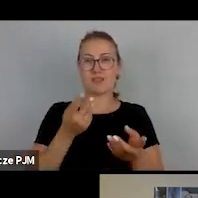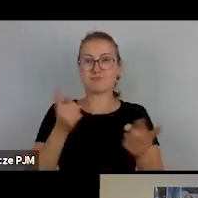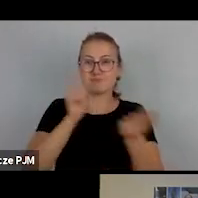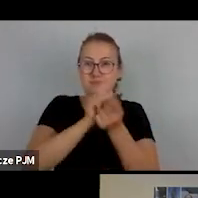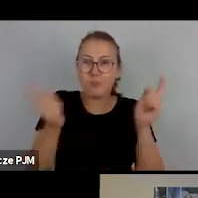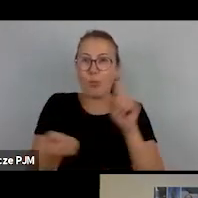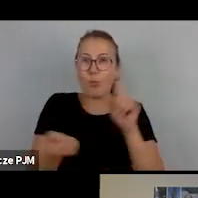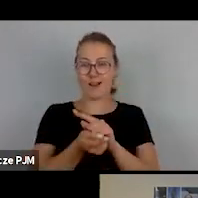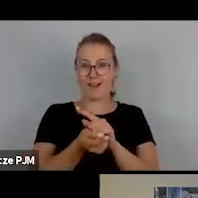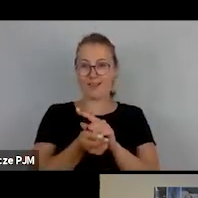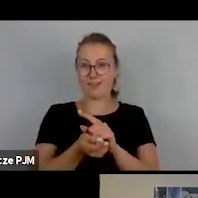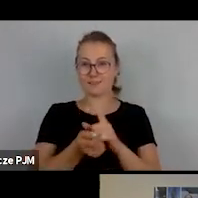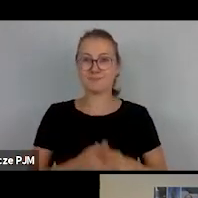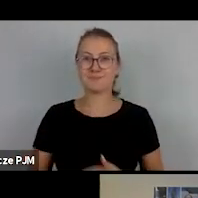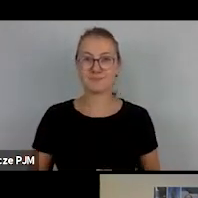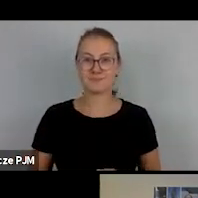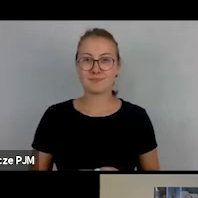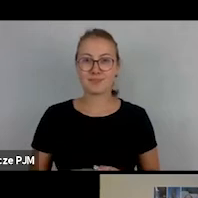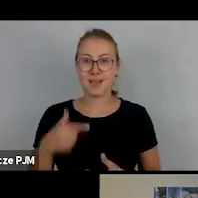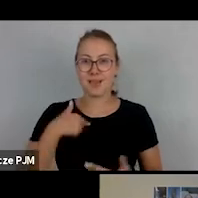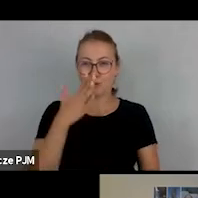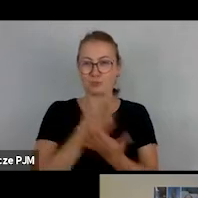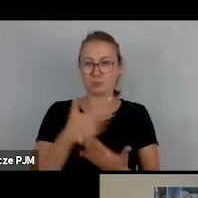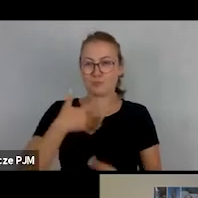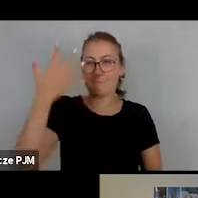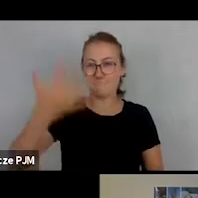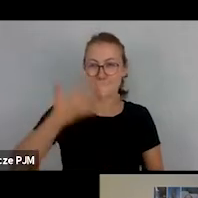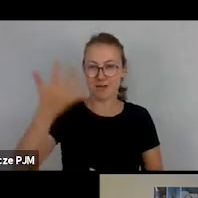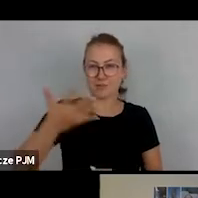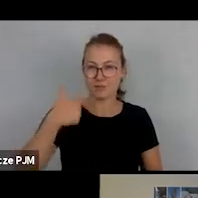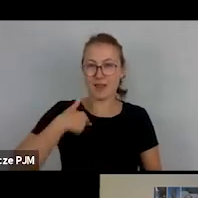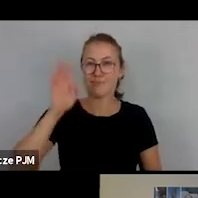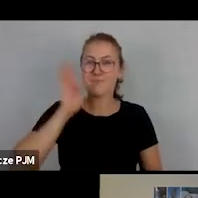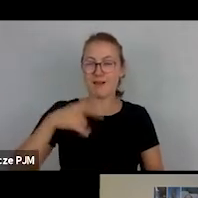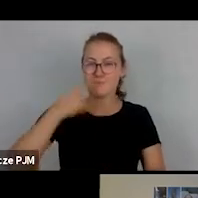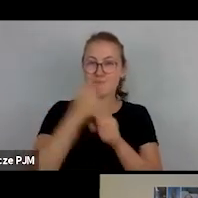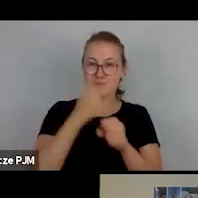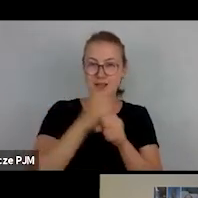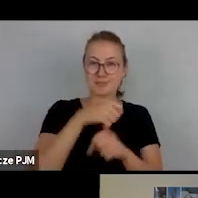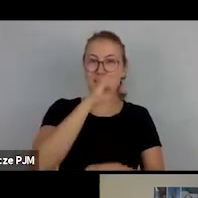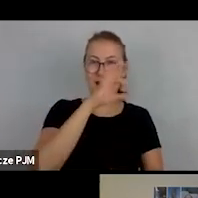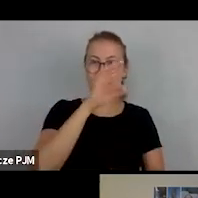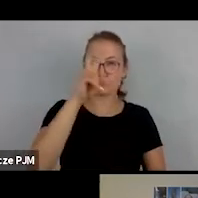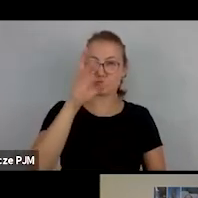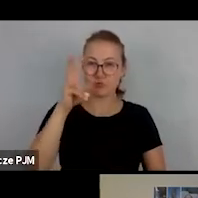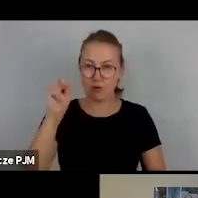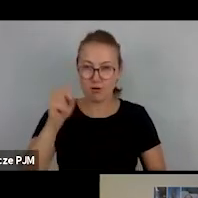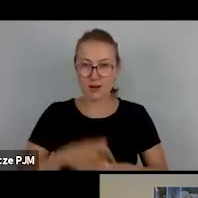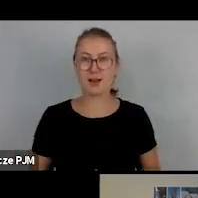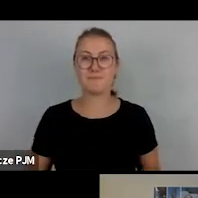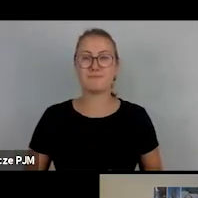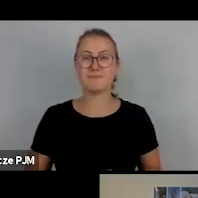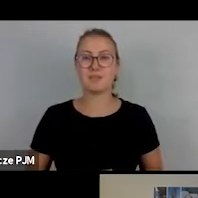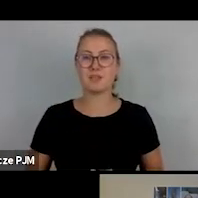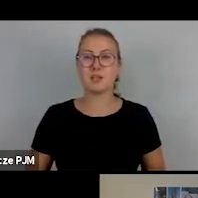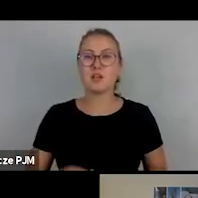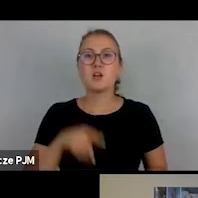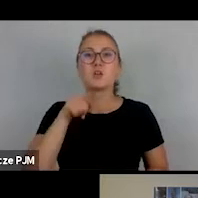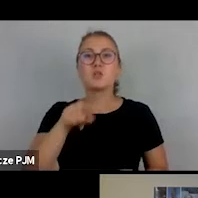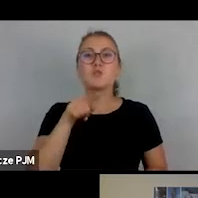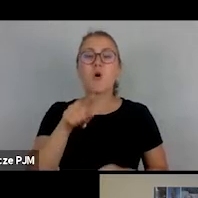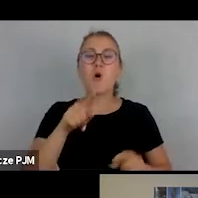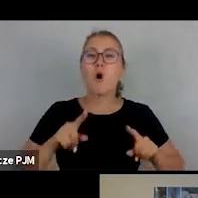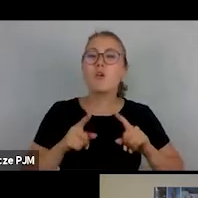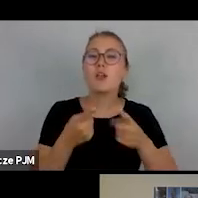who are focused to solve social issues in a systemic way. And I am super happy to